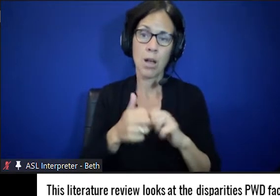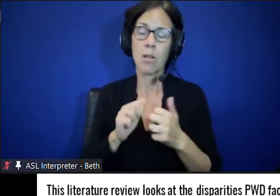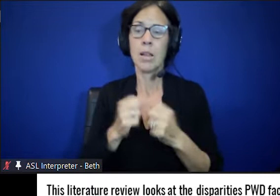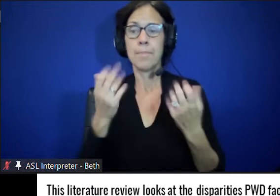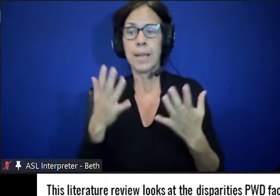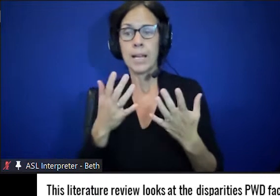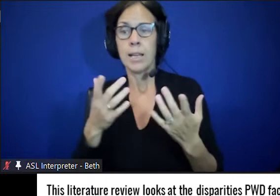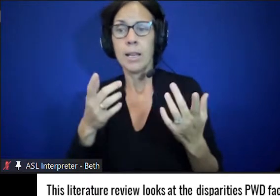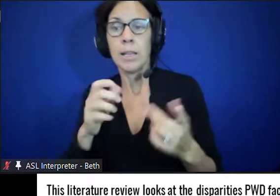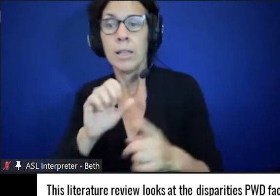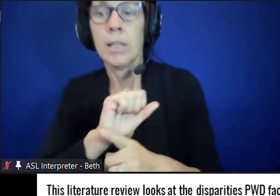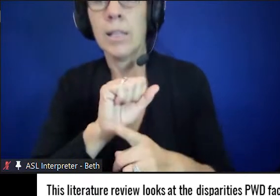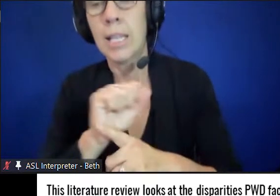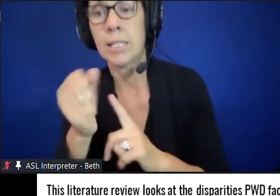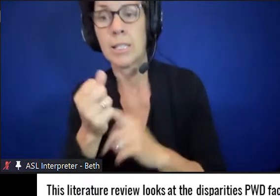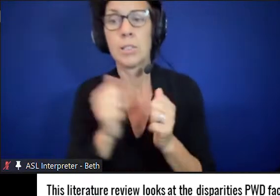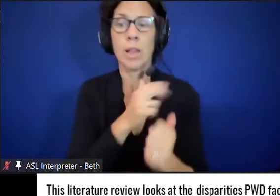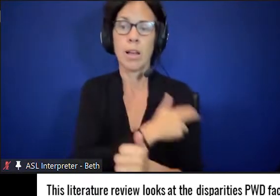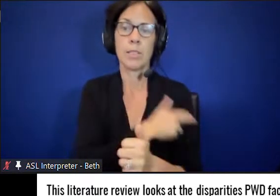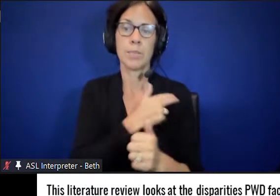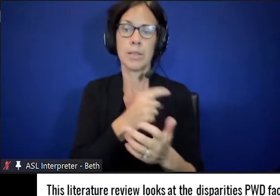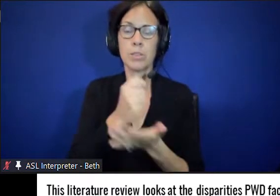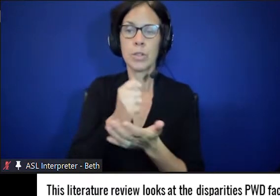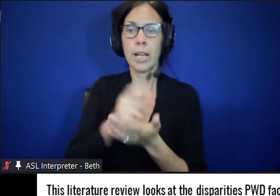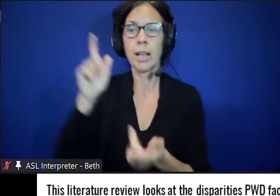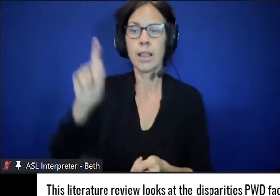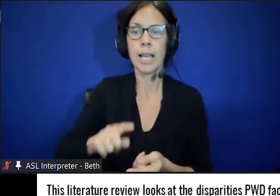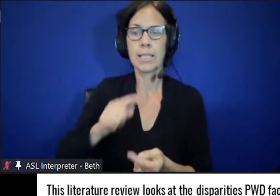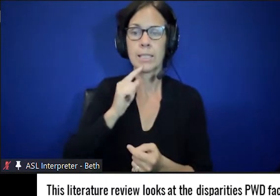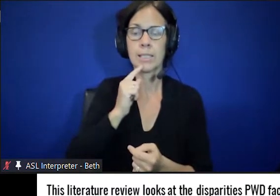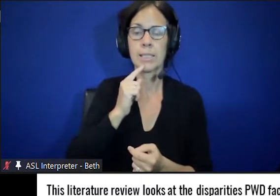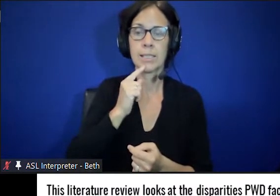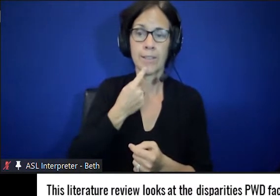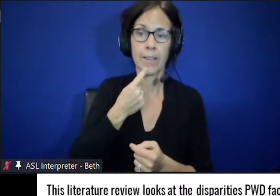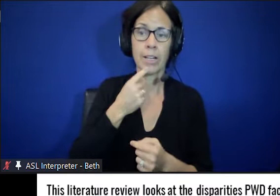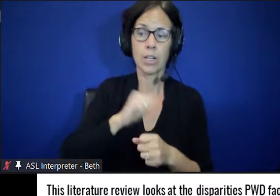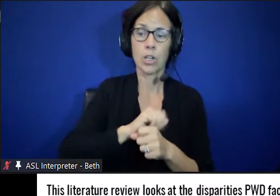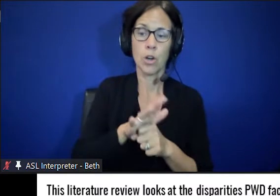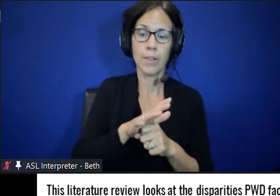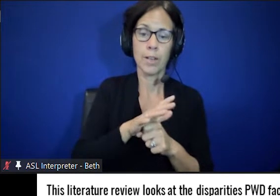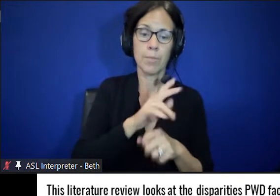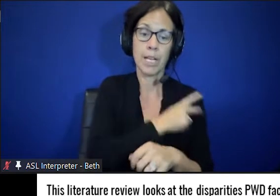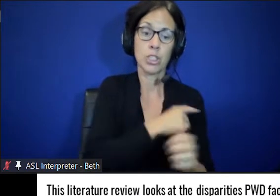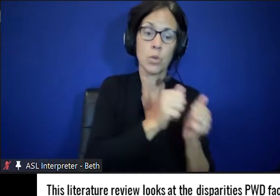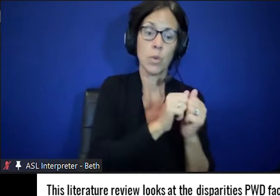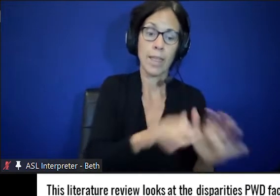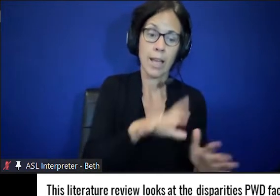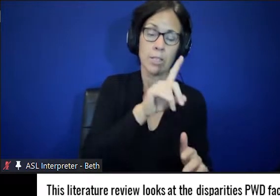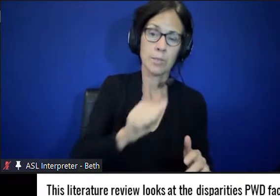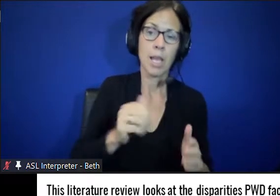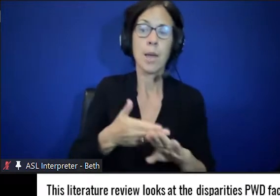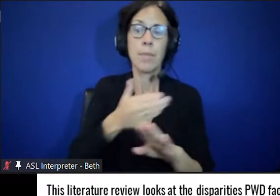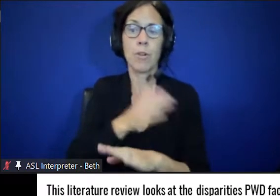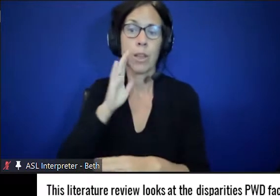instances of hospitals treating less severe COVID patients without disabilities before they would treat the patients